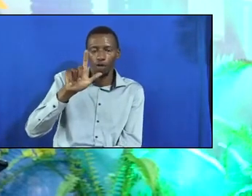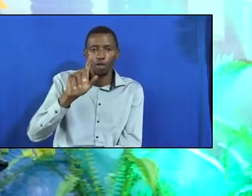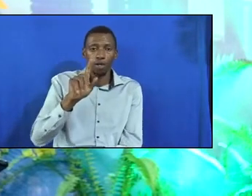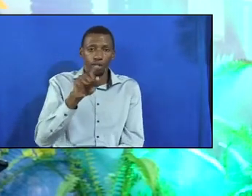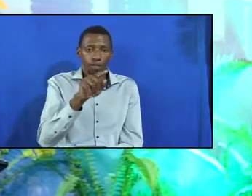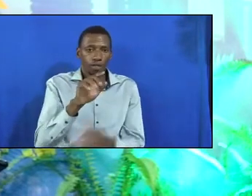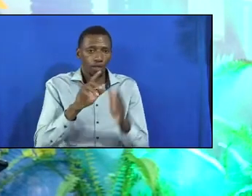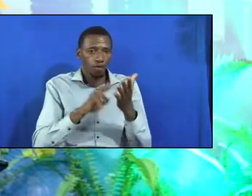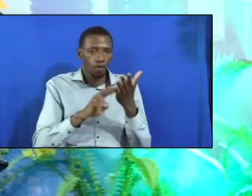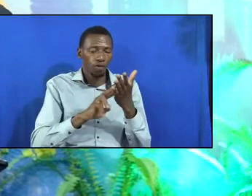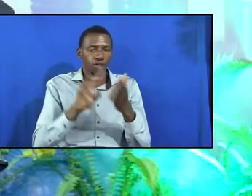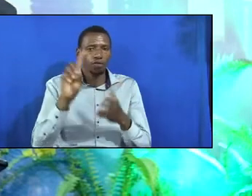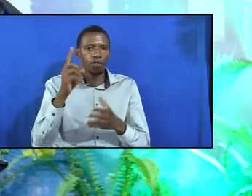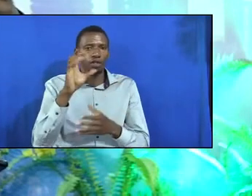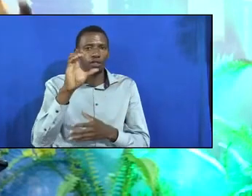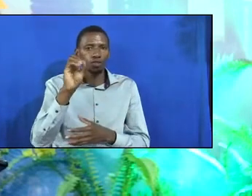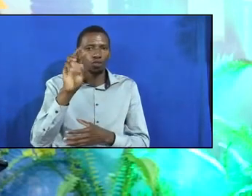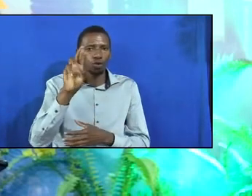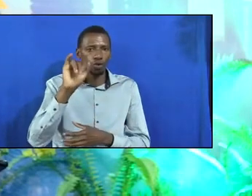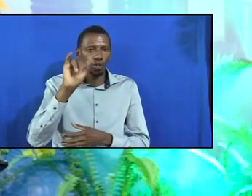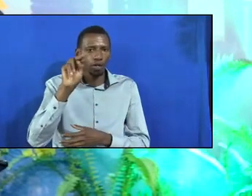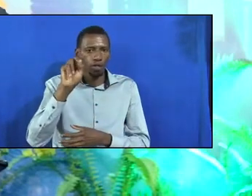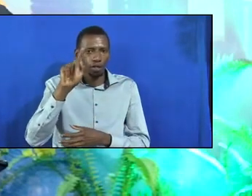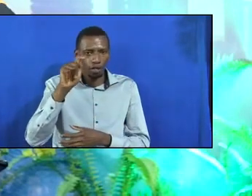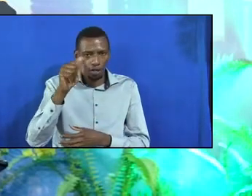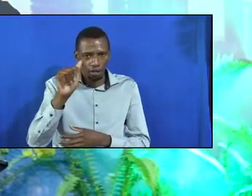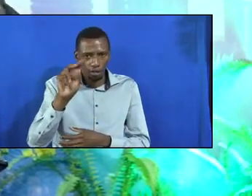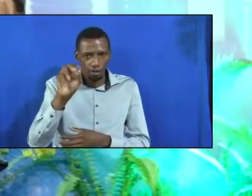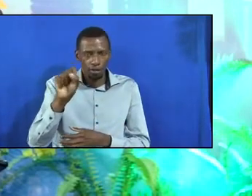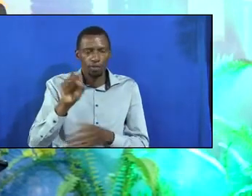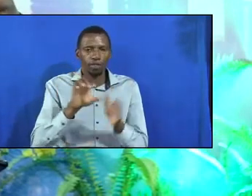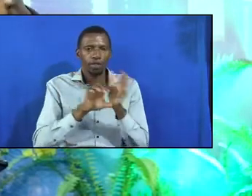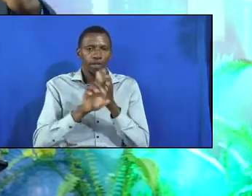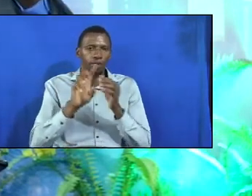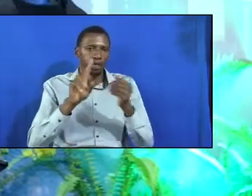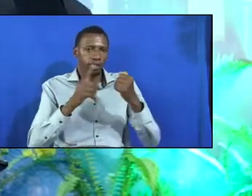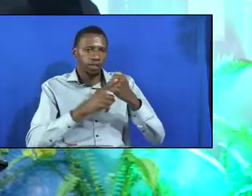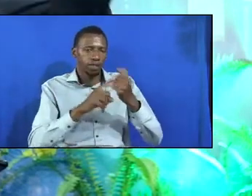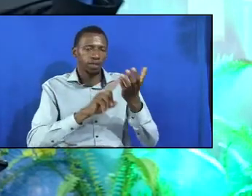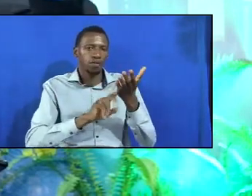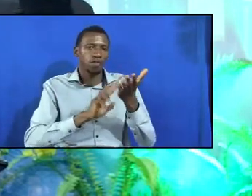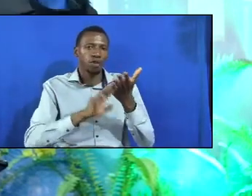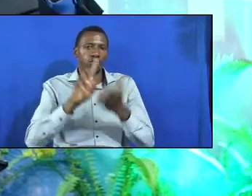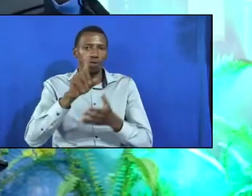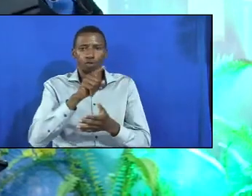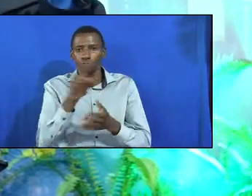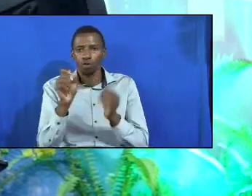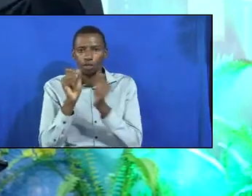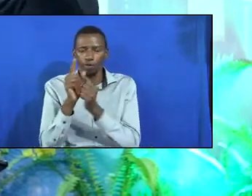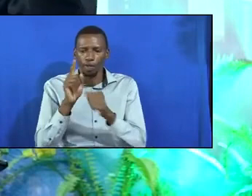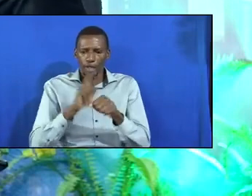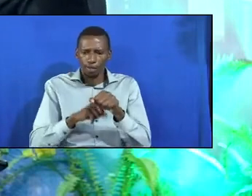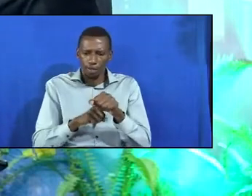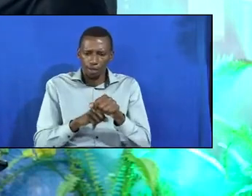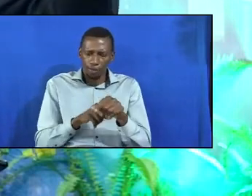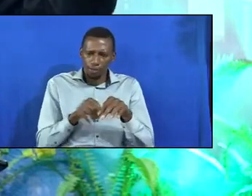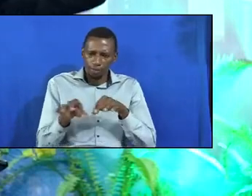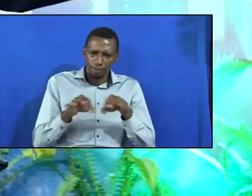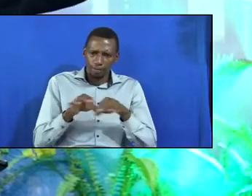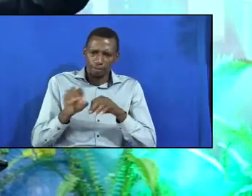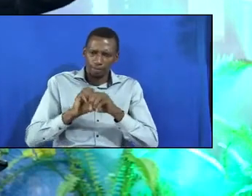to 11, when it came vividly, it was articulated, and by the power of the Holy Spirit, she saw